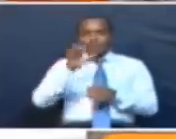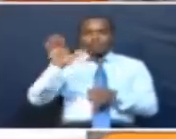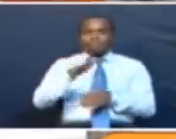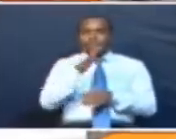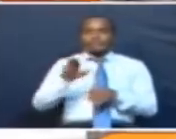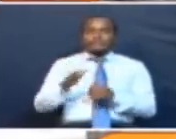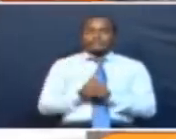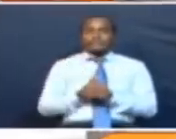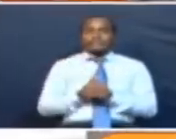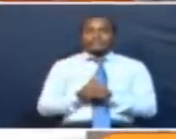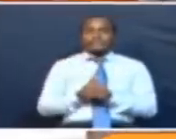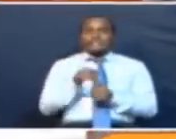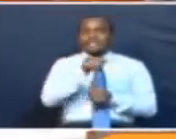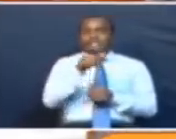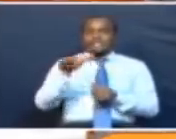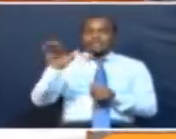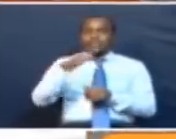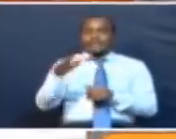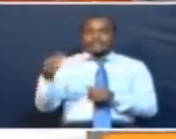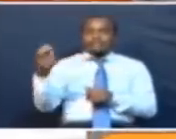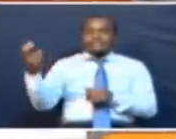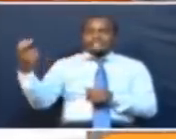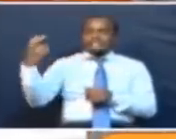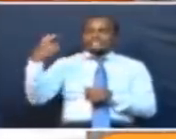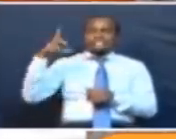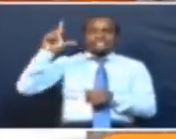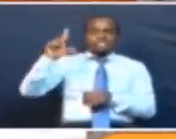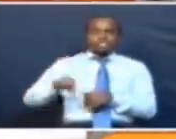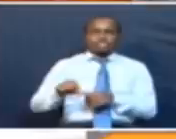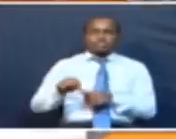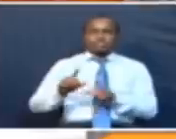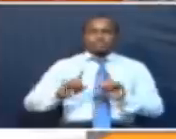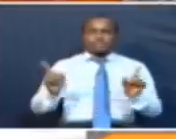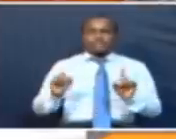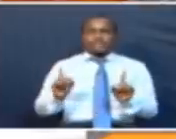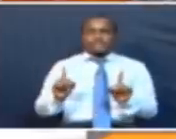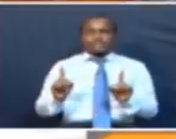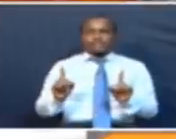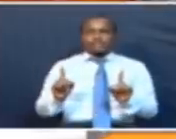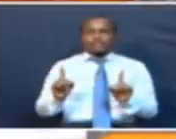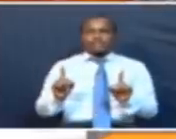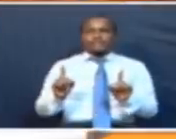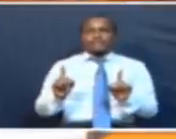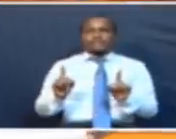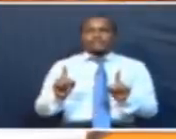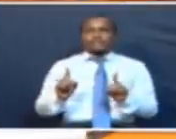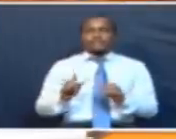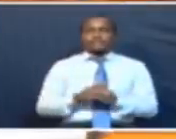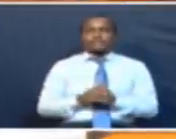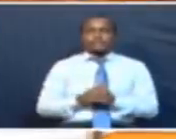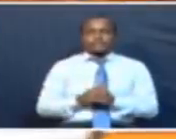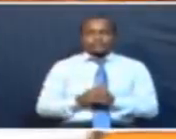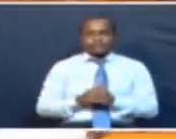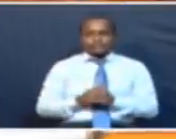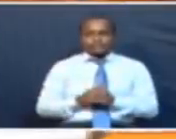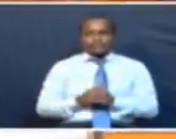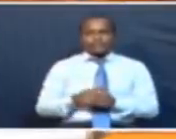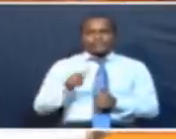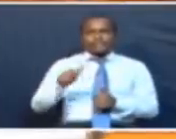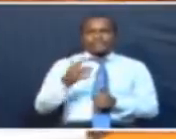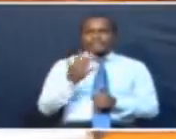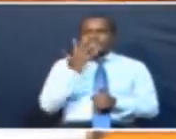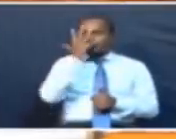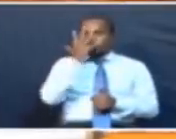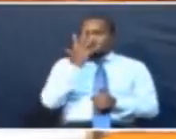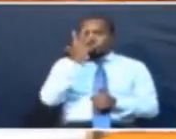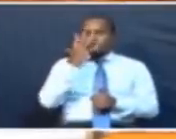be taken for granted. This is the house of honorable members and the matter is weighty. It is a shame and it